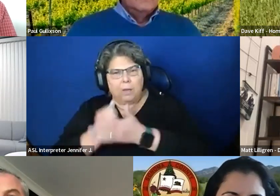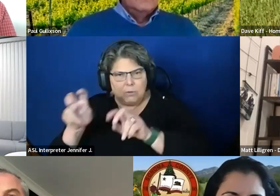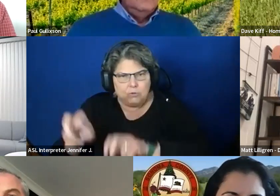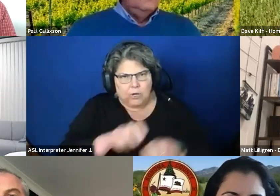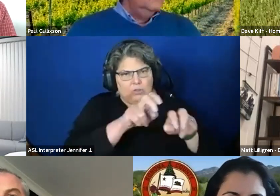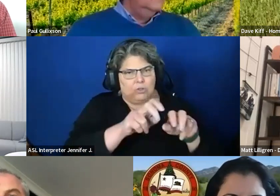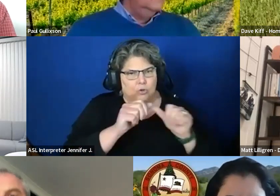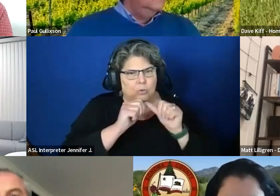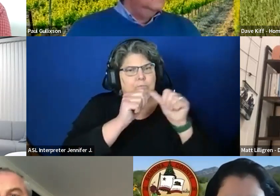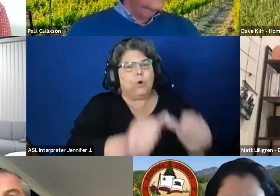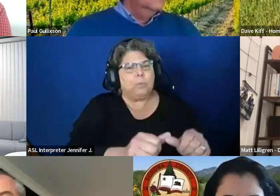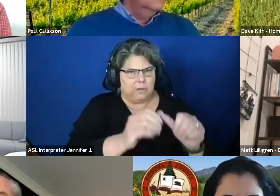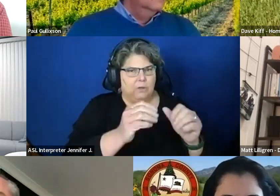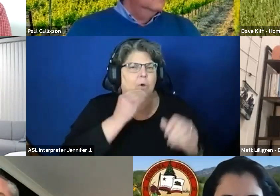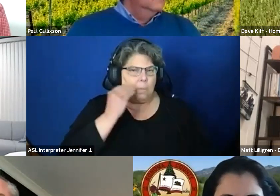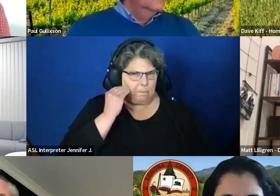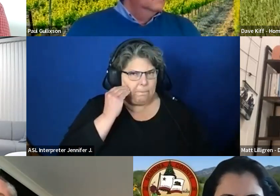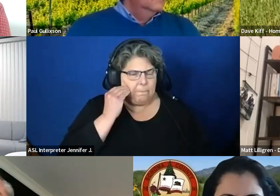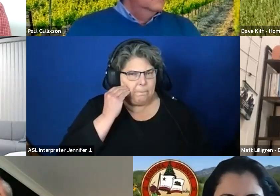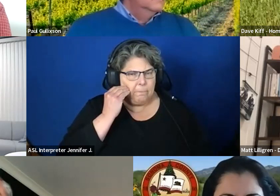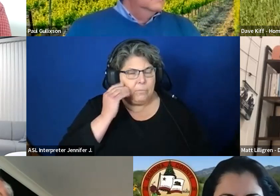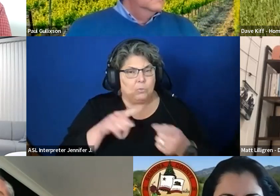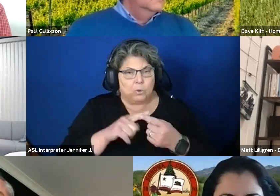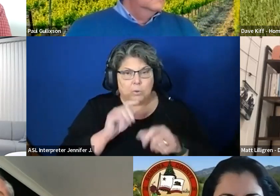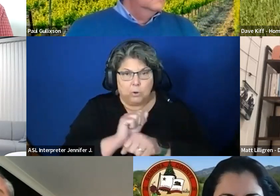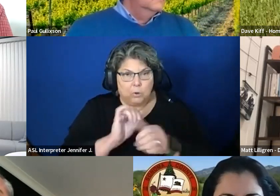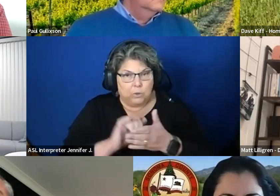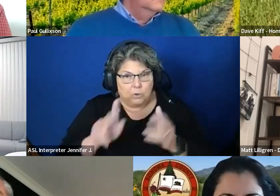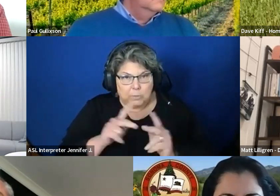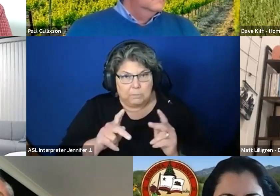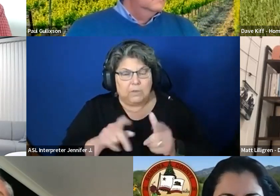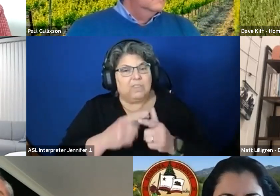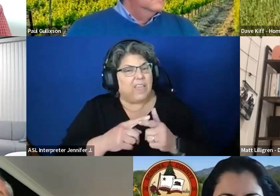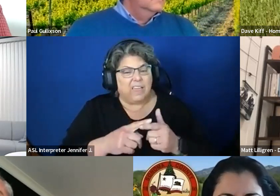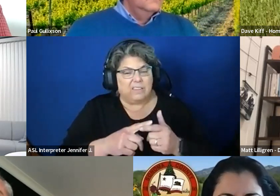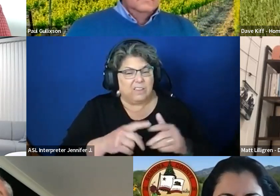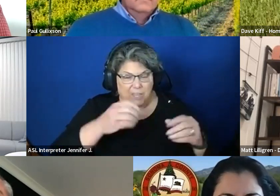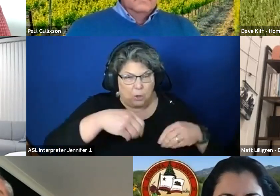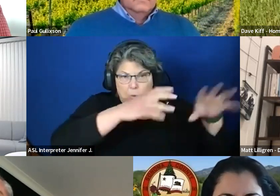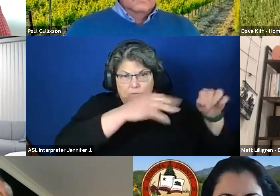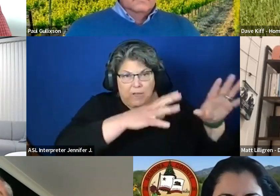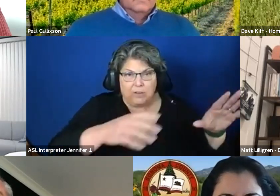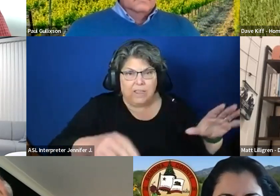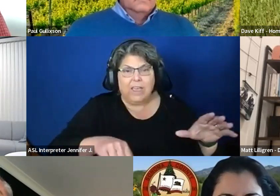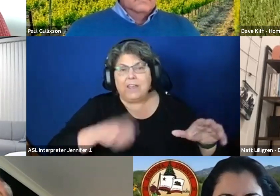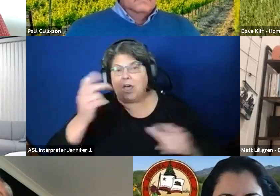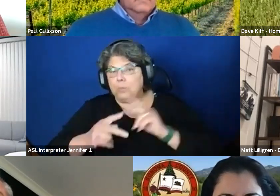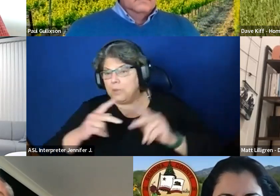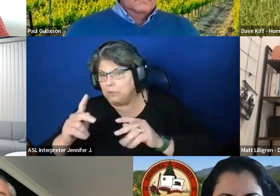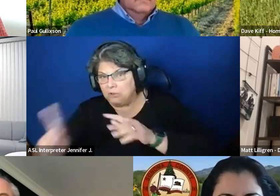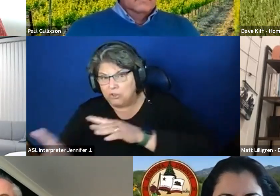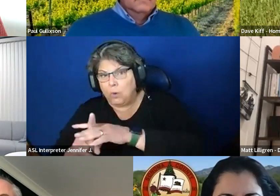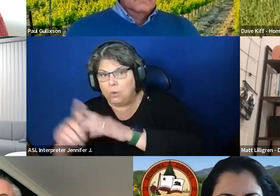happens with the initial people who are there, these sites will be available for the next people who are ready to move on through. This is part of